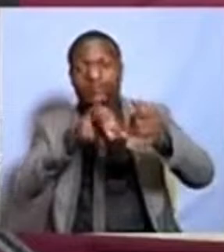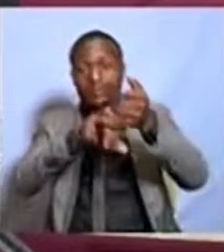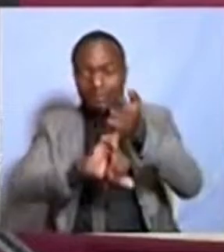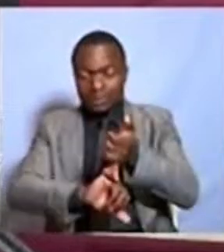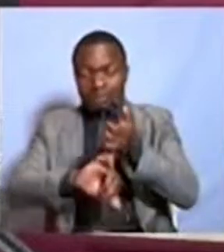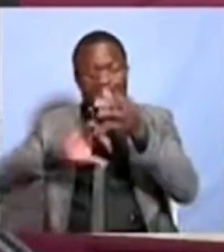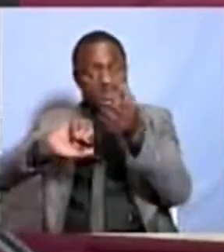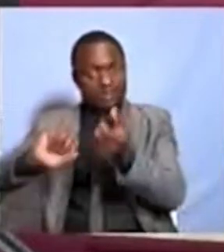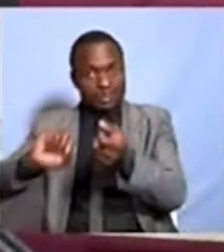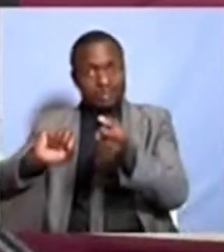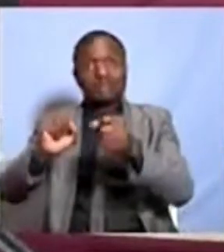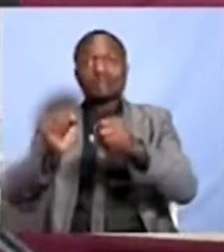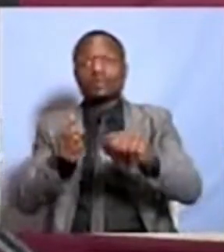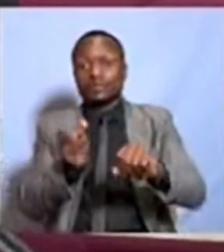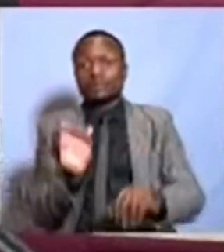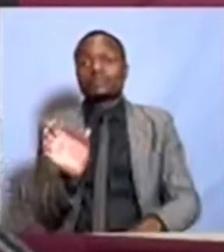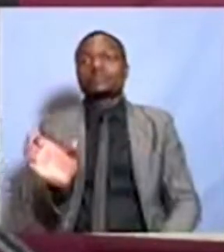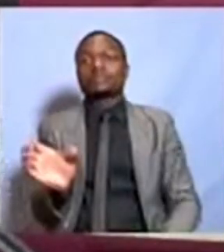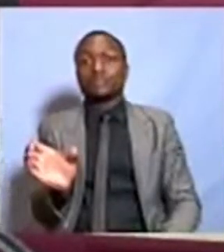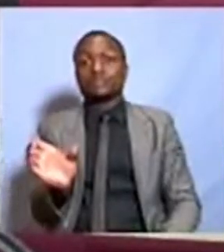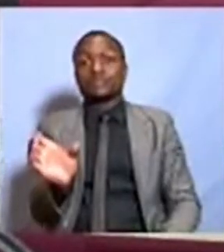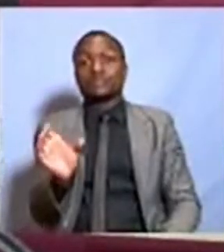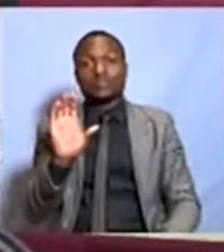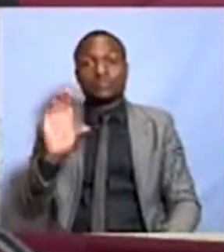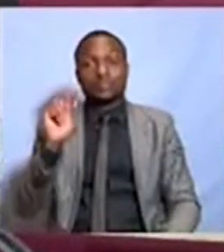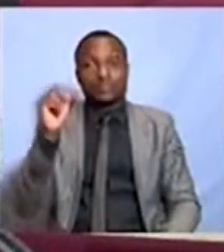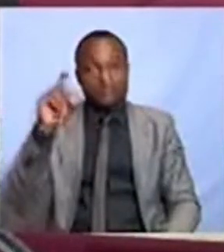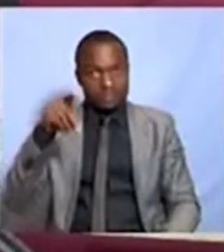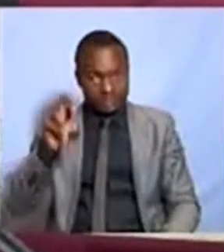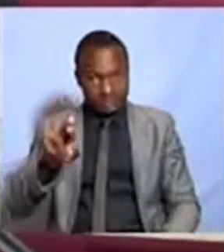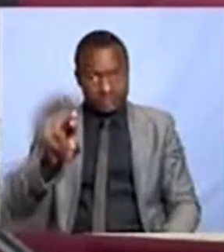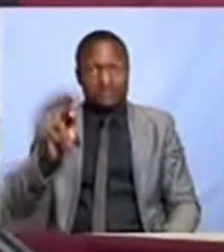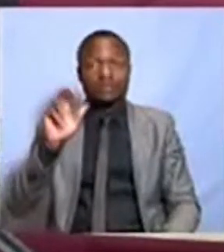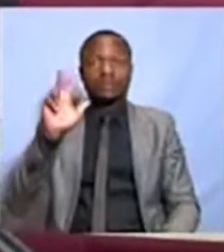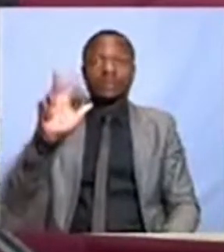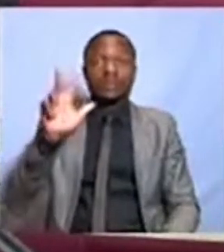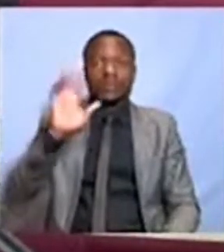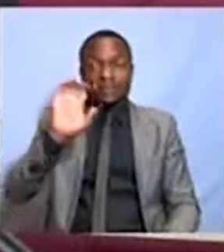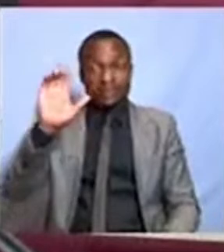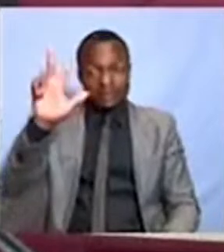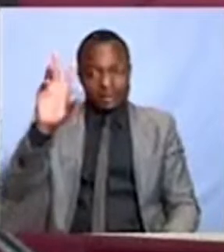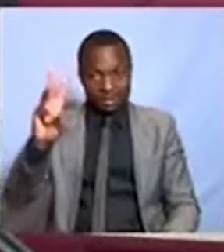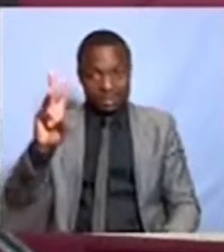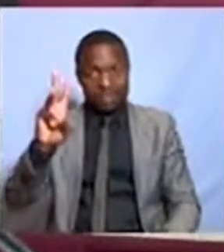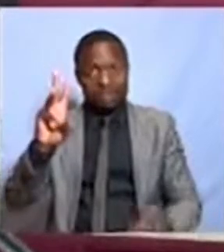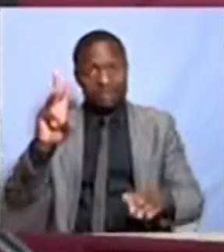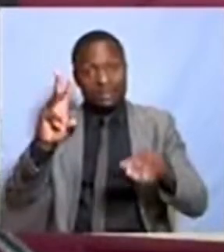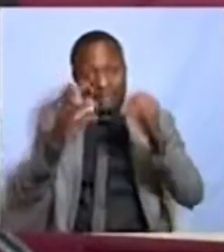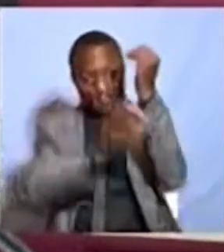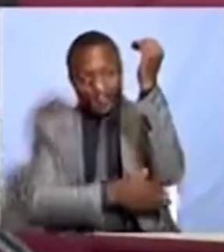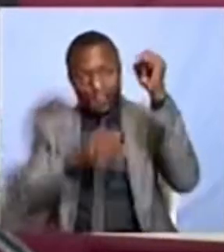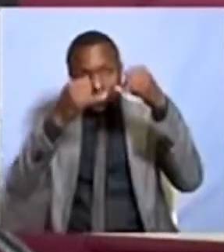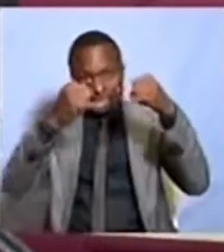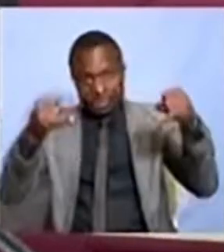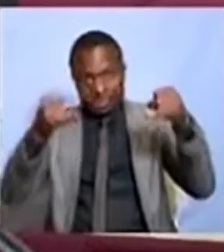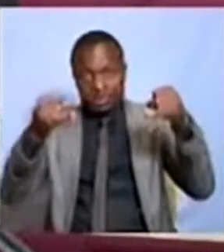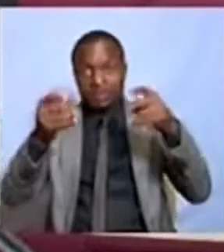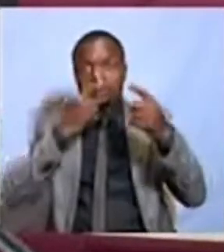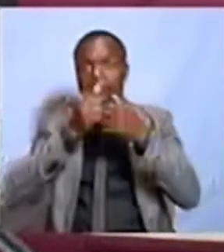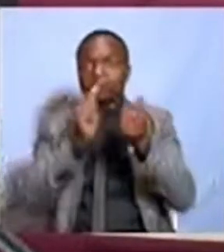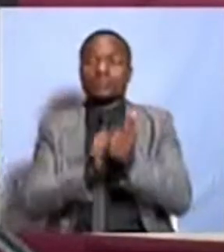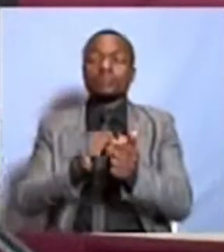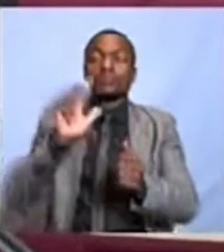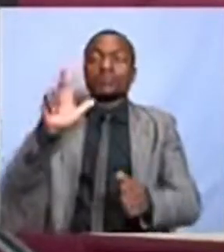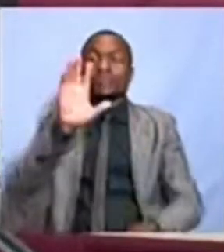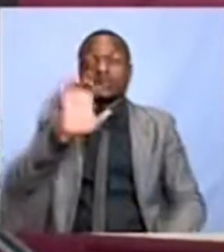sectors? So for at CSPR, where we are standing with the 336 is because the poverty line here speaks to 336 at the very